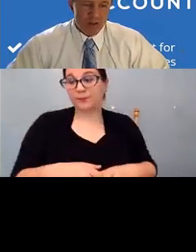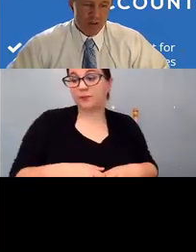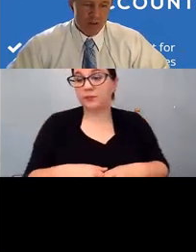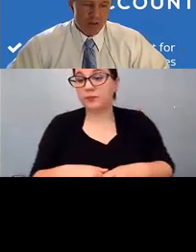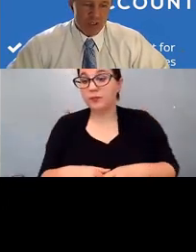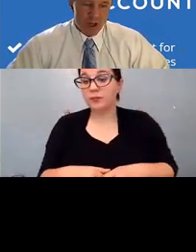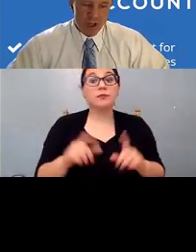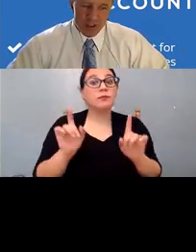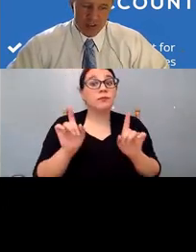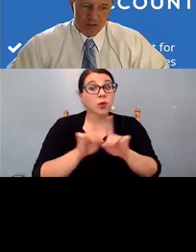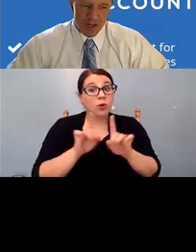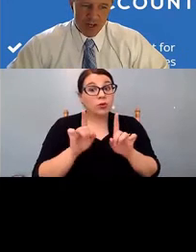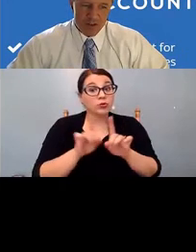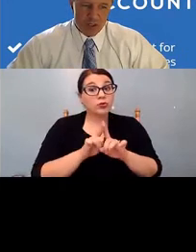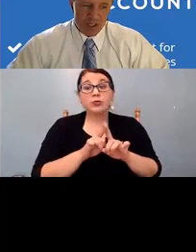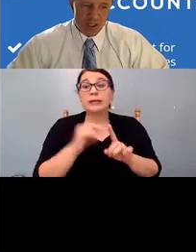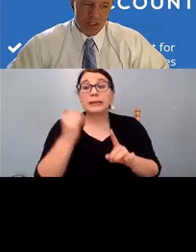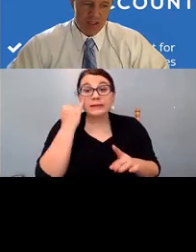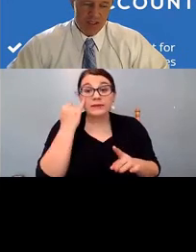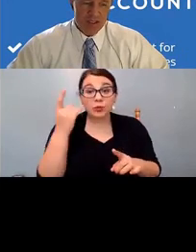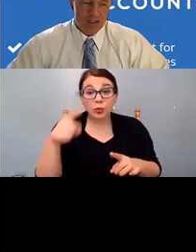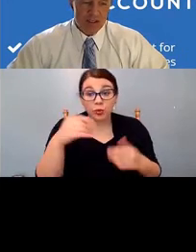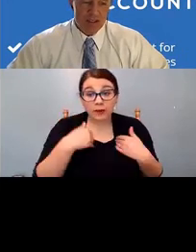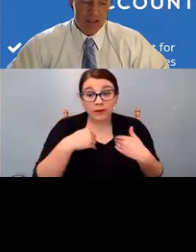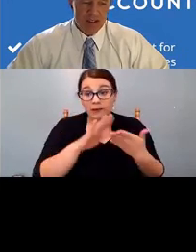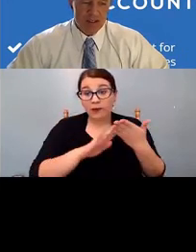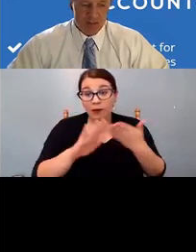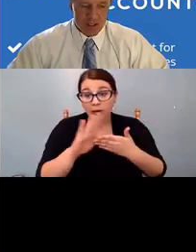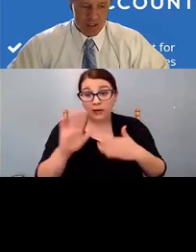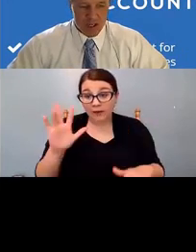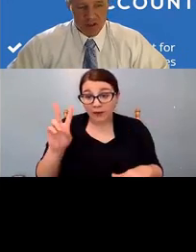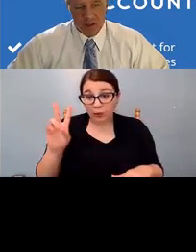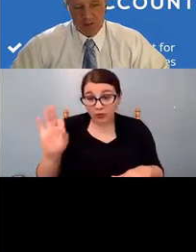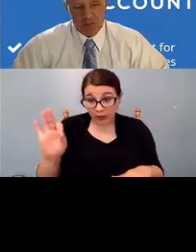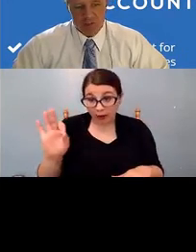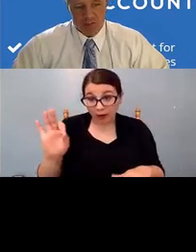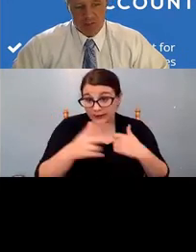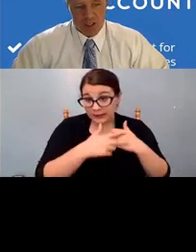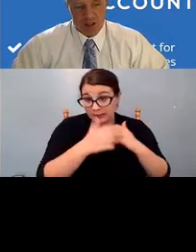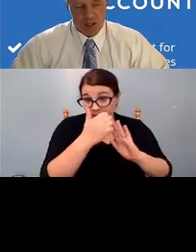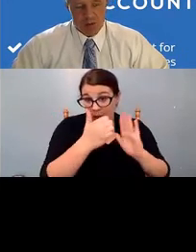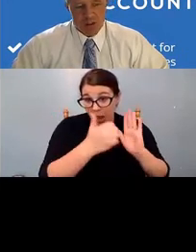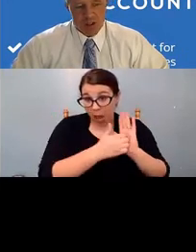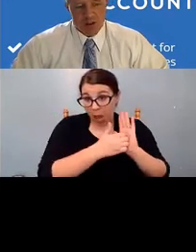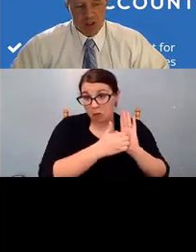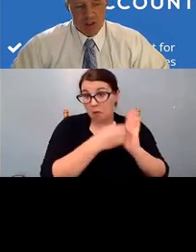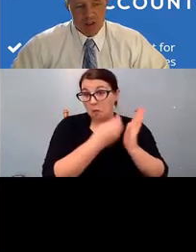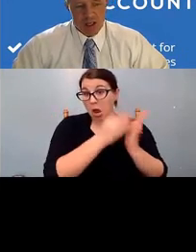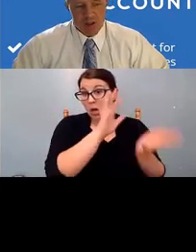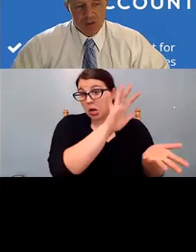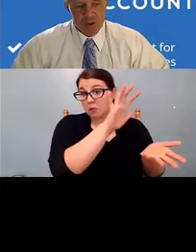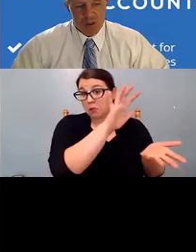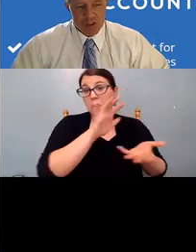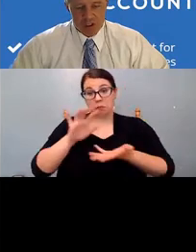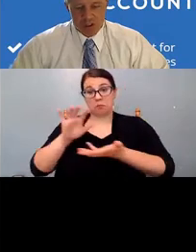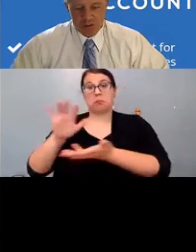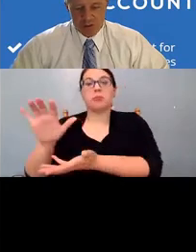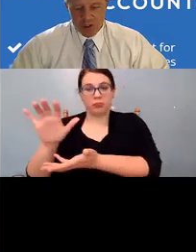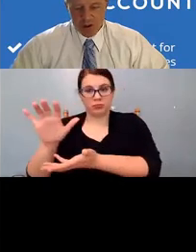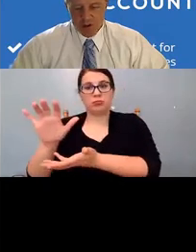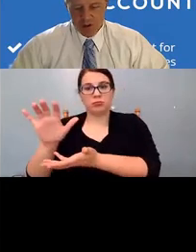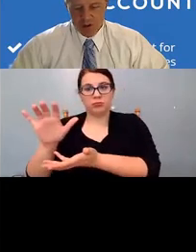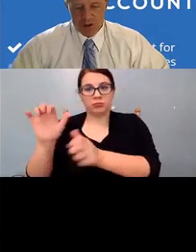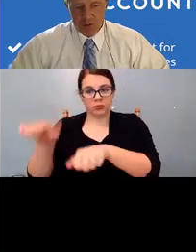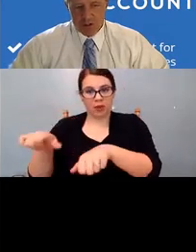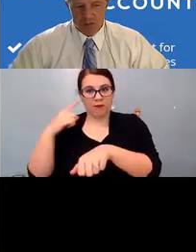amounts from college 529 savings accounts. That was another law that came in a few years ago. You